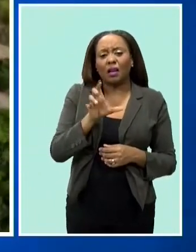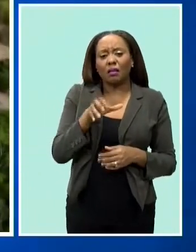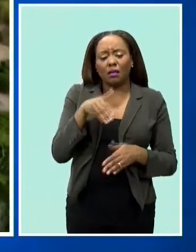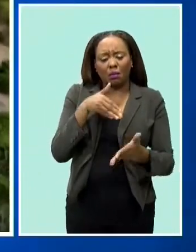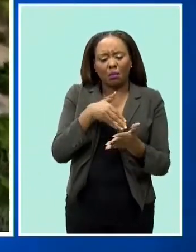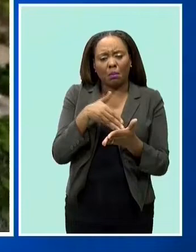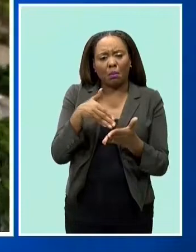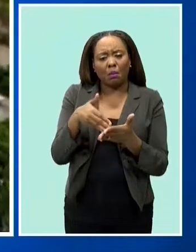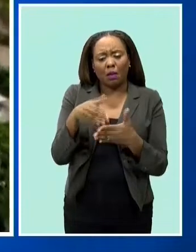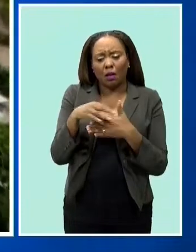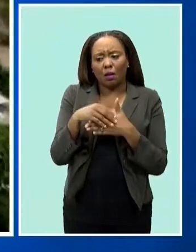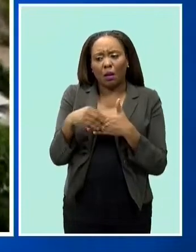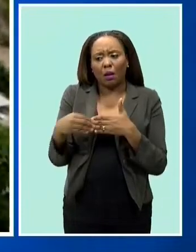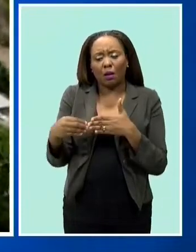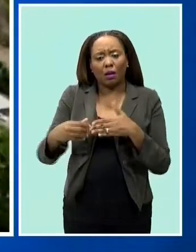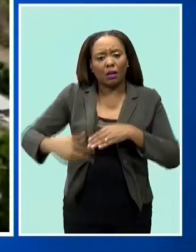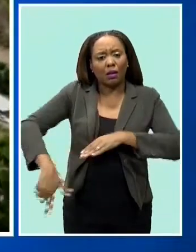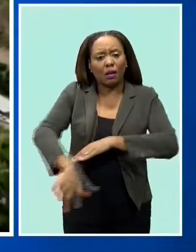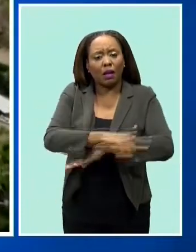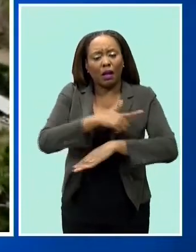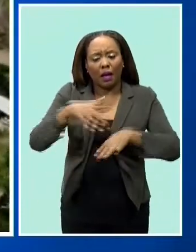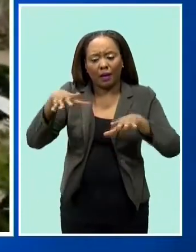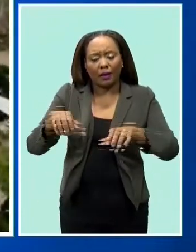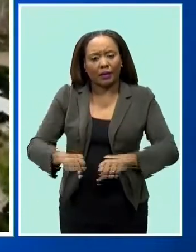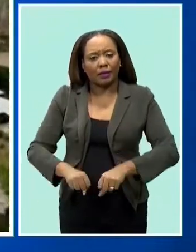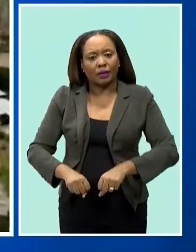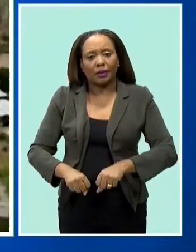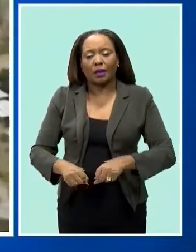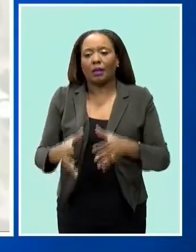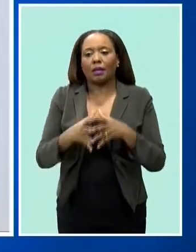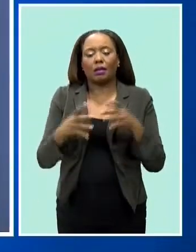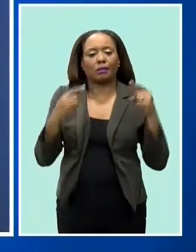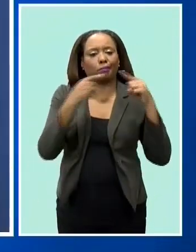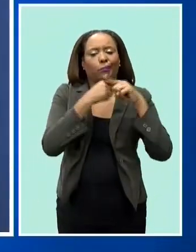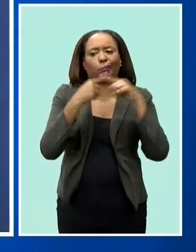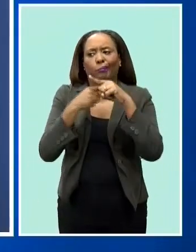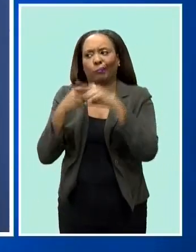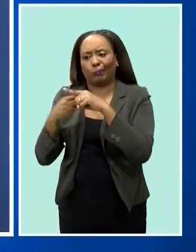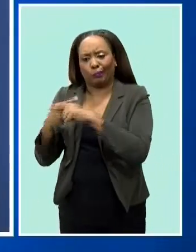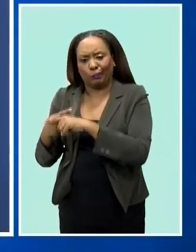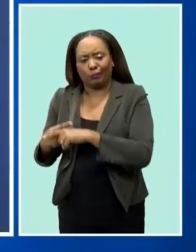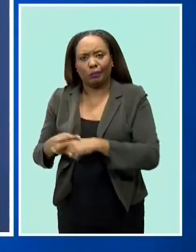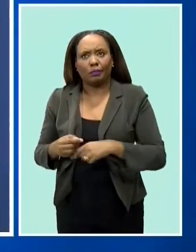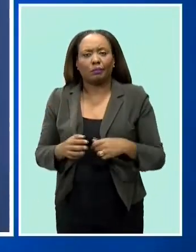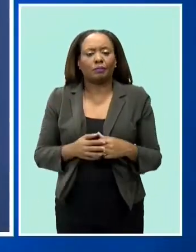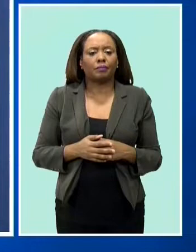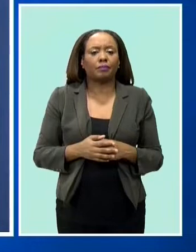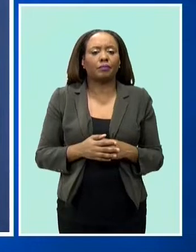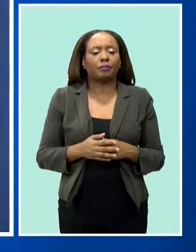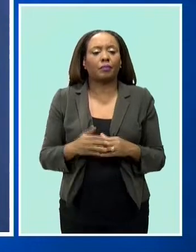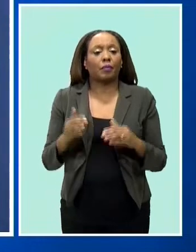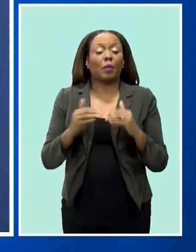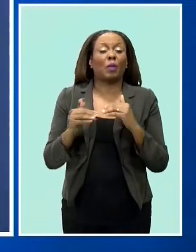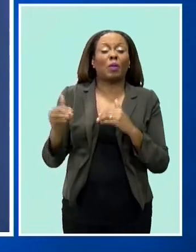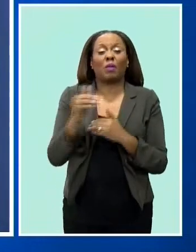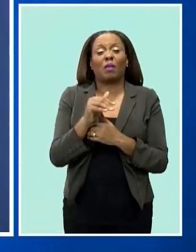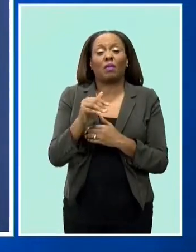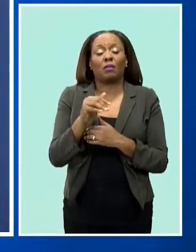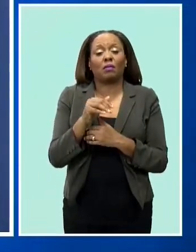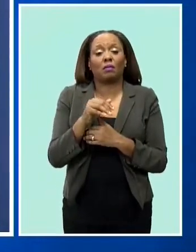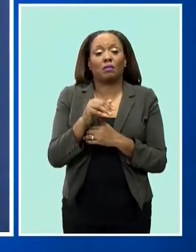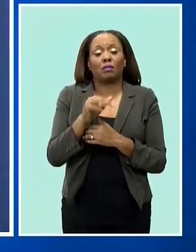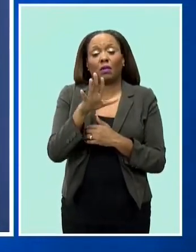land acquisition venture riddled with inconsistencies. And we found that over $500